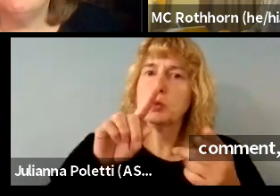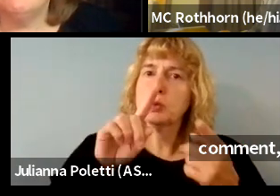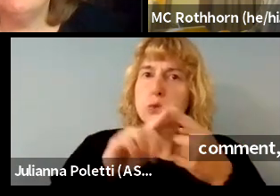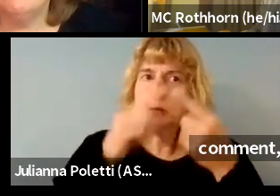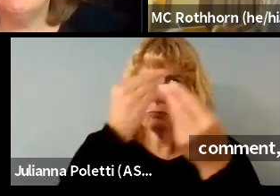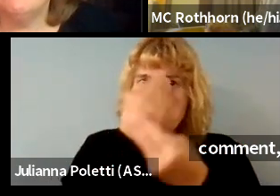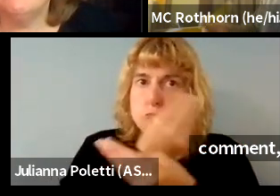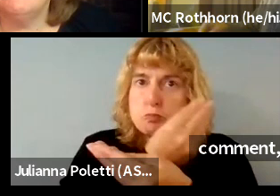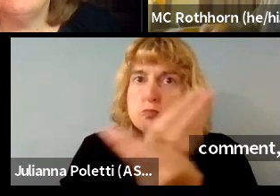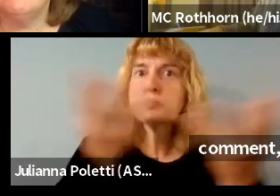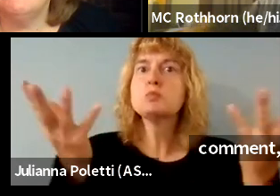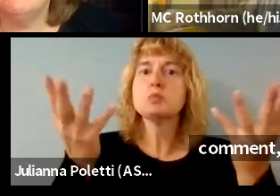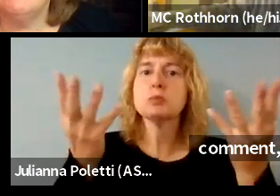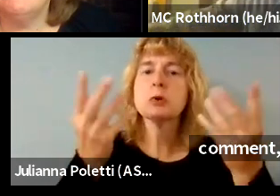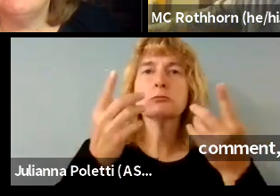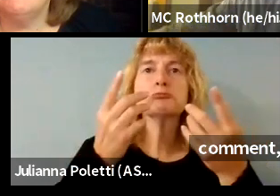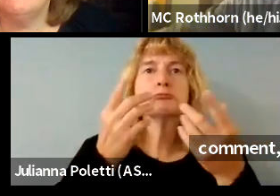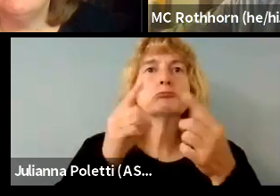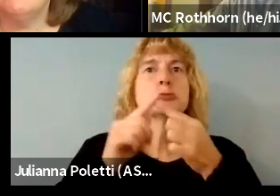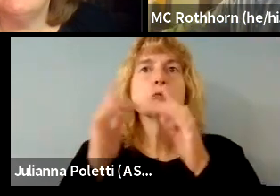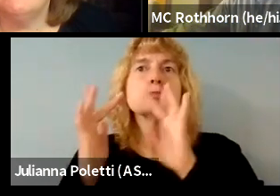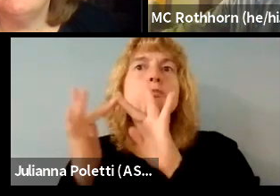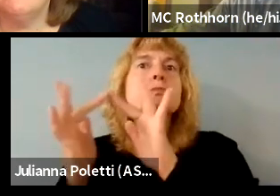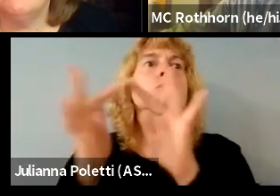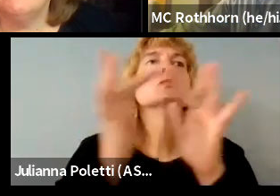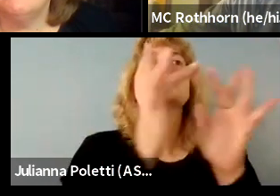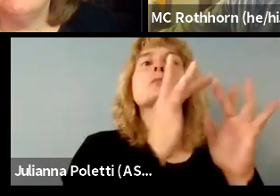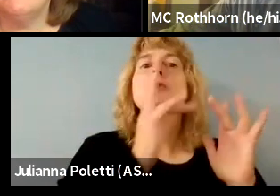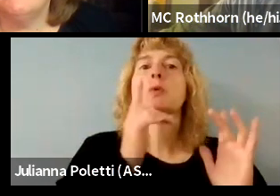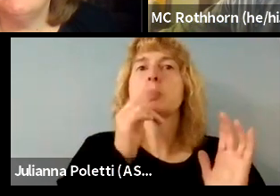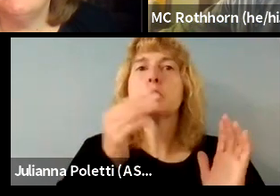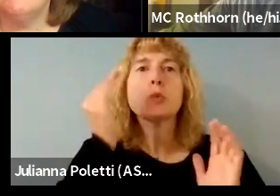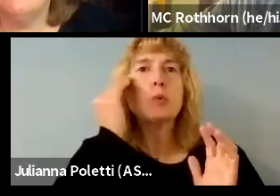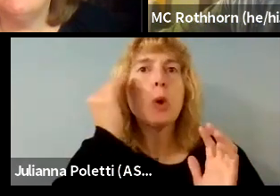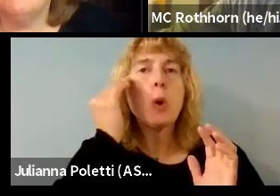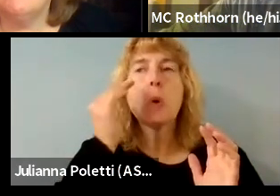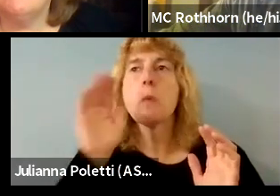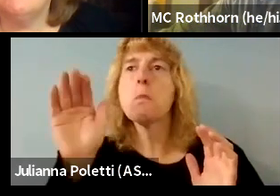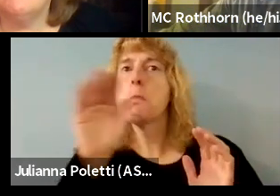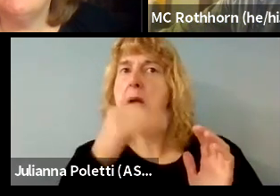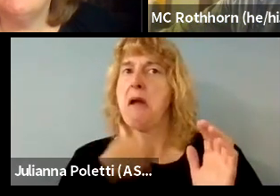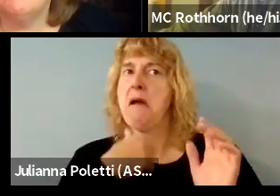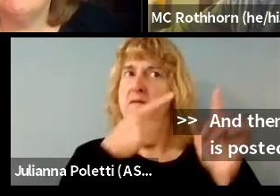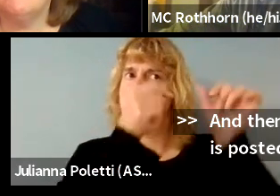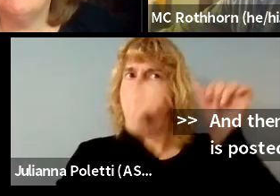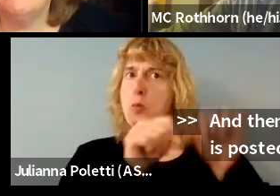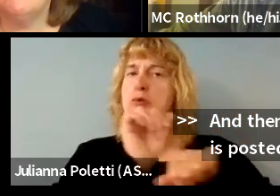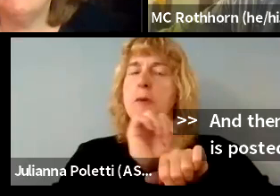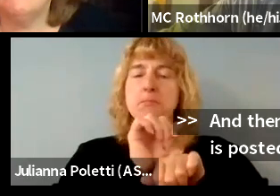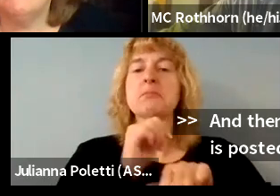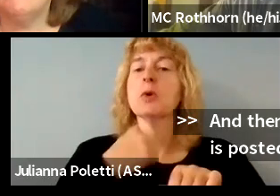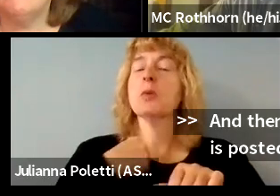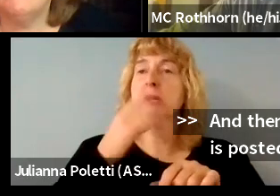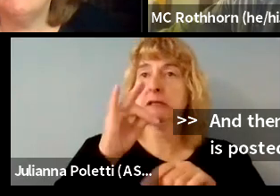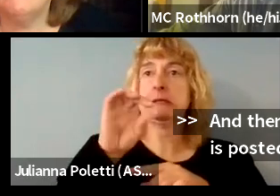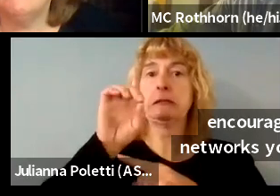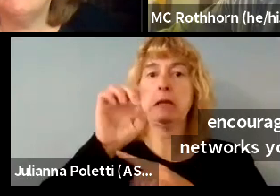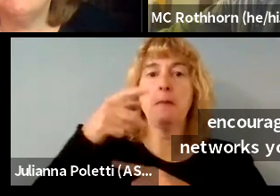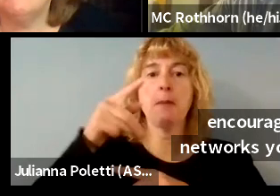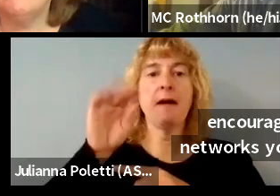any networks you have. We are doing so at the Department of State. I know we've had several people